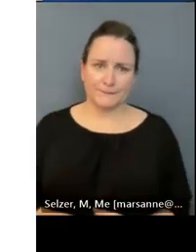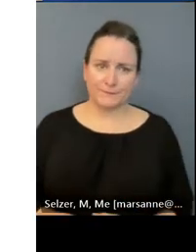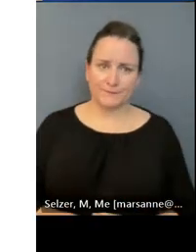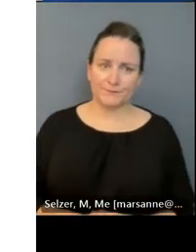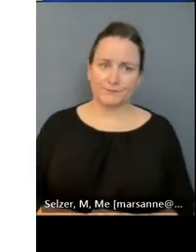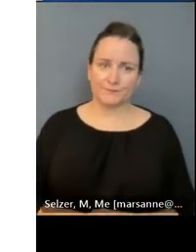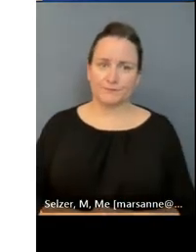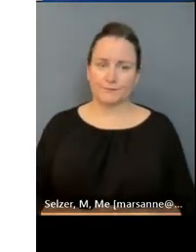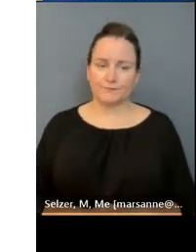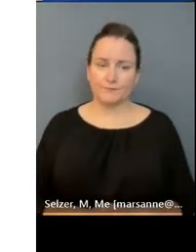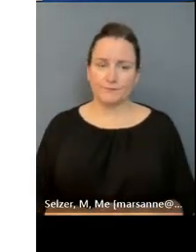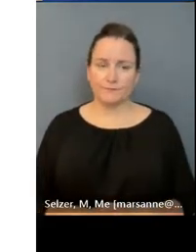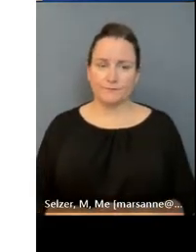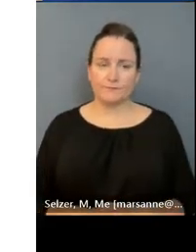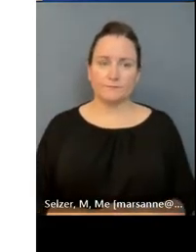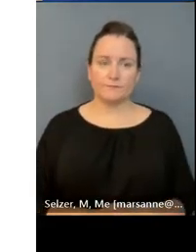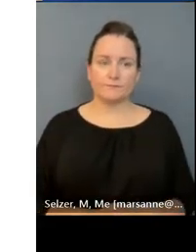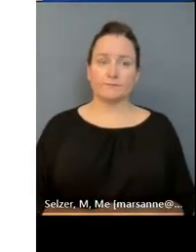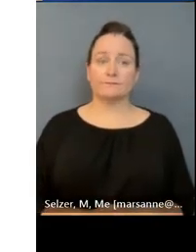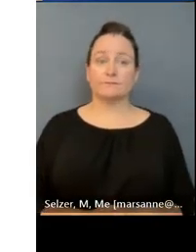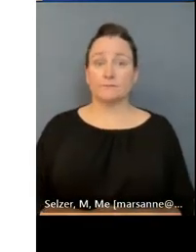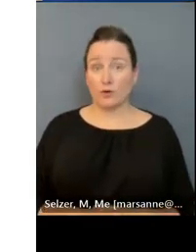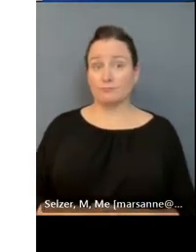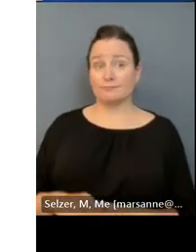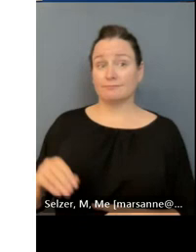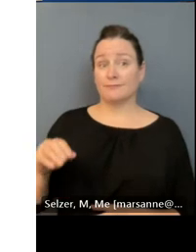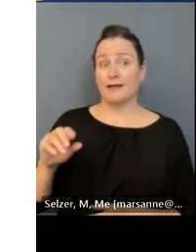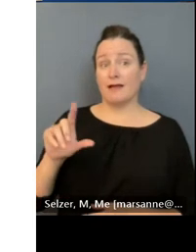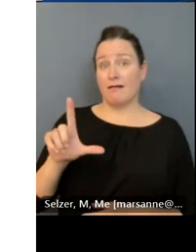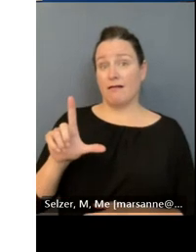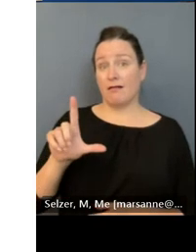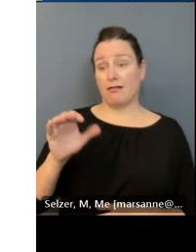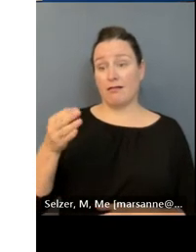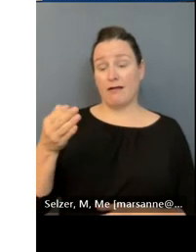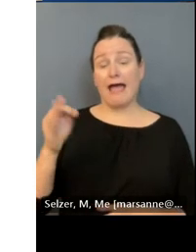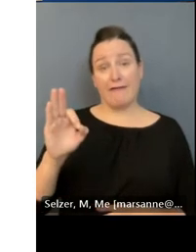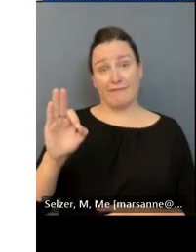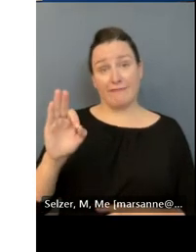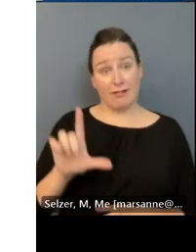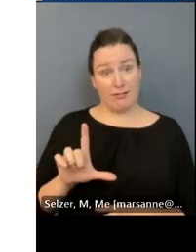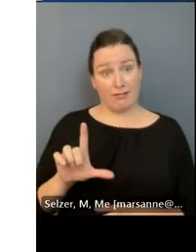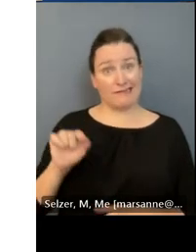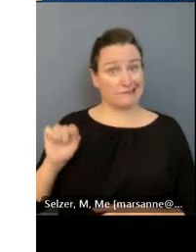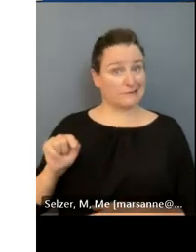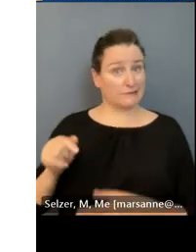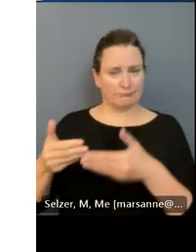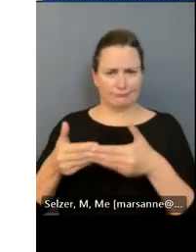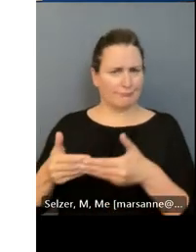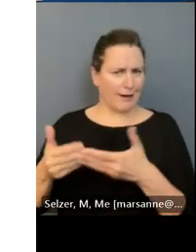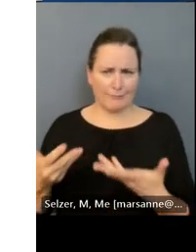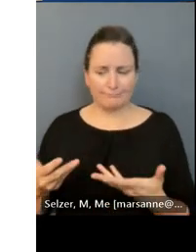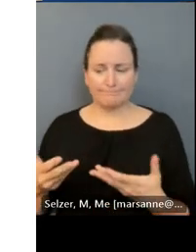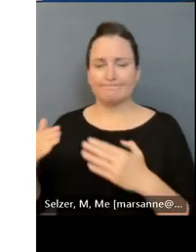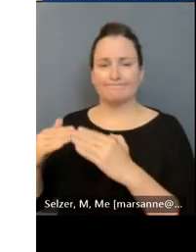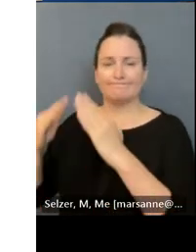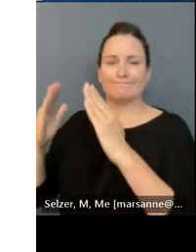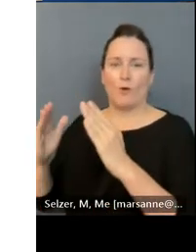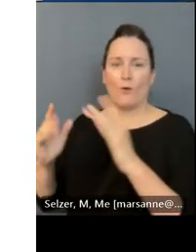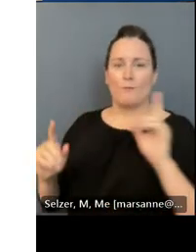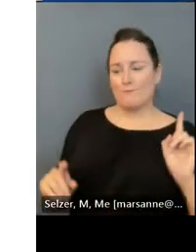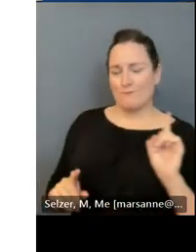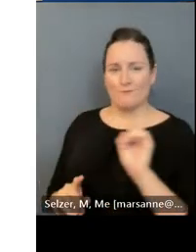Hey, now LFL, how LFL work? LFL work in two ways. In providing home-based sessions, the therapist goes to the